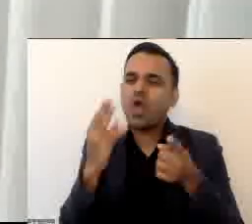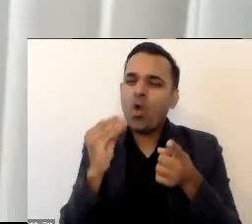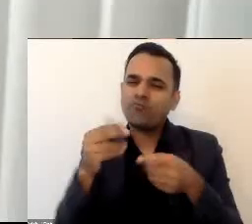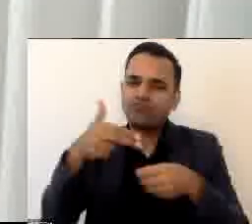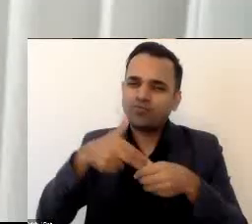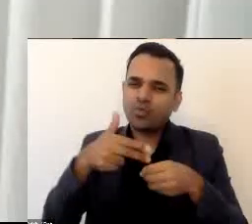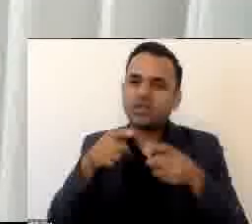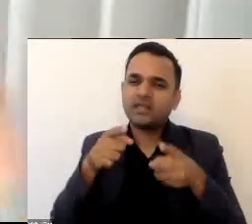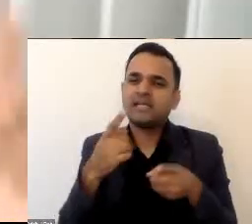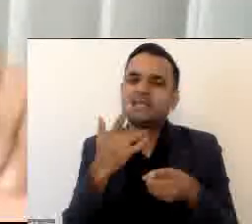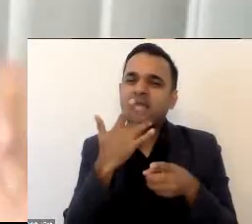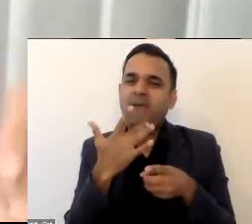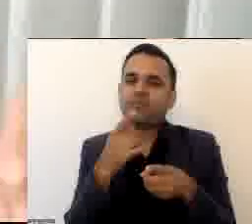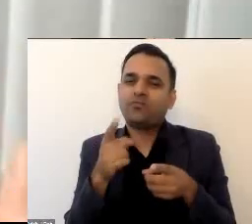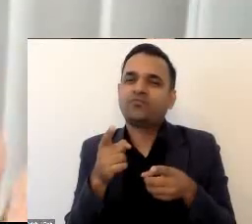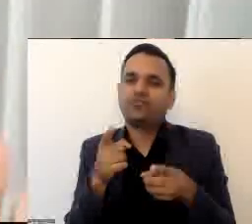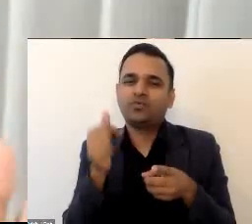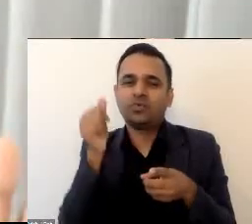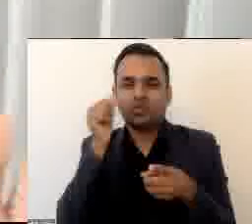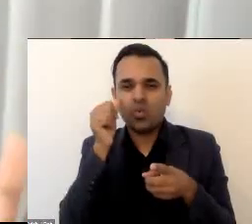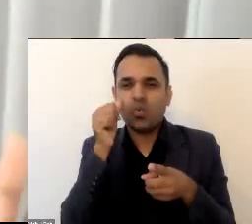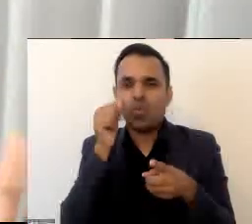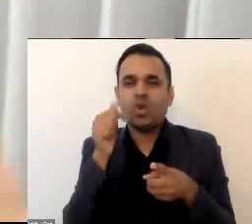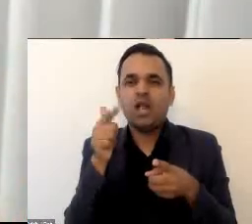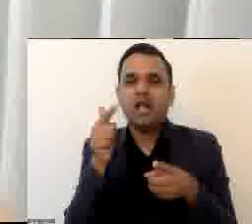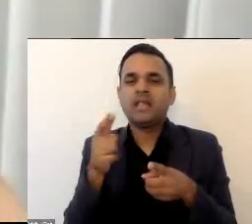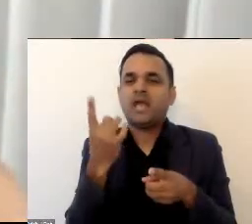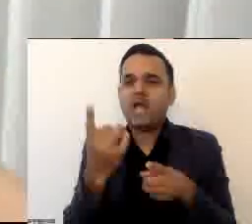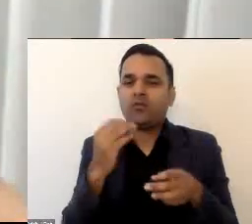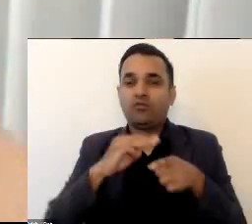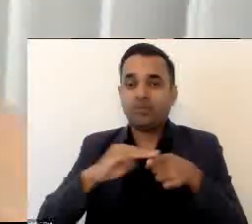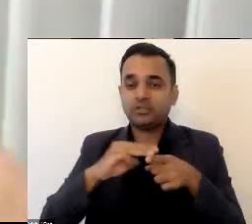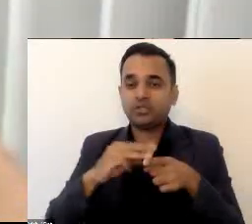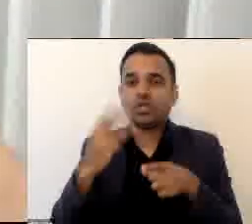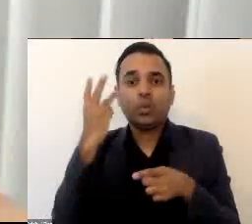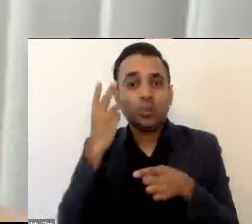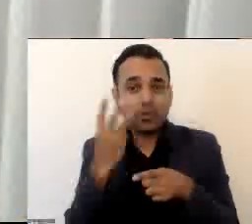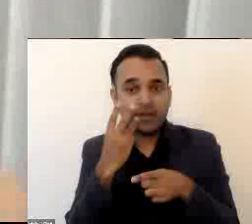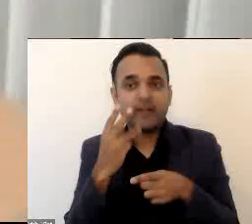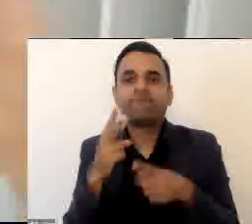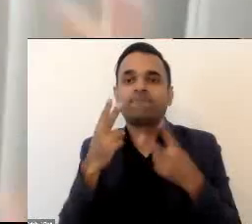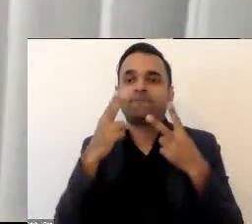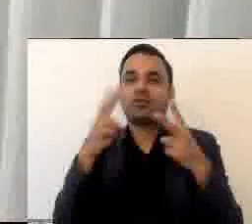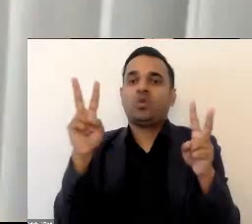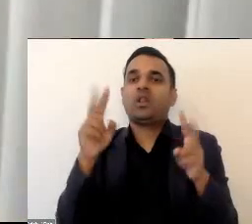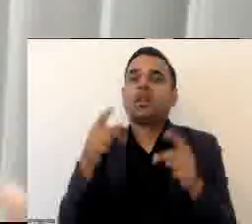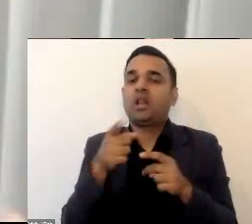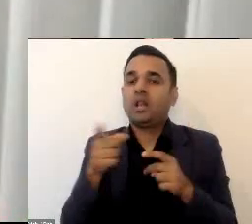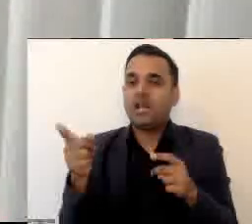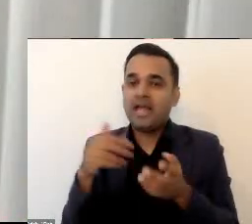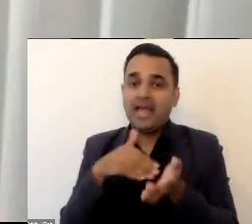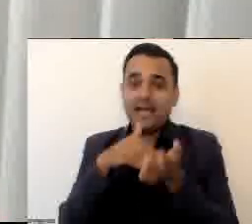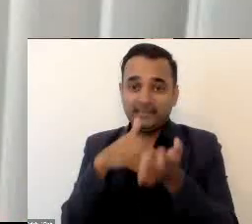virtual assistants that are supposedly men, and, you know, these are all portrayed as experts.